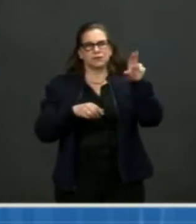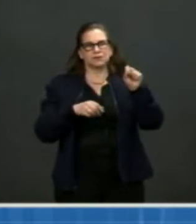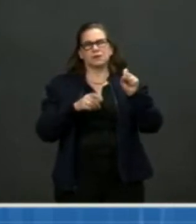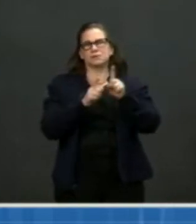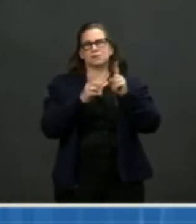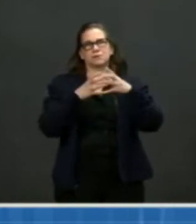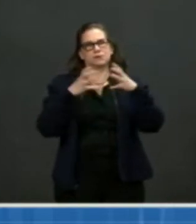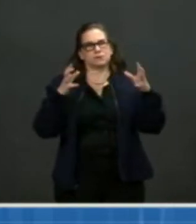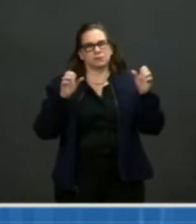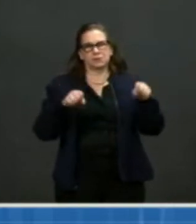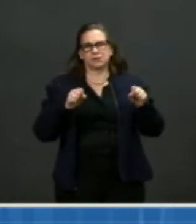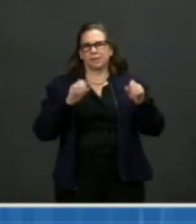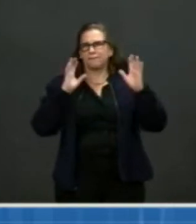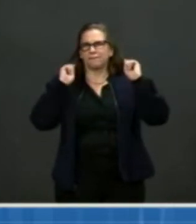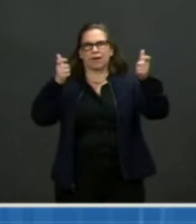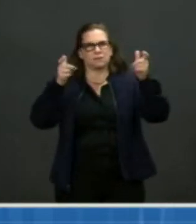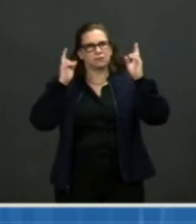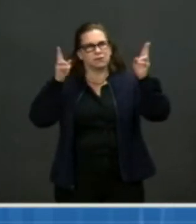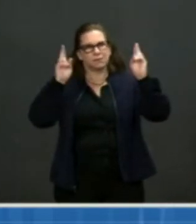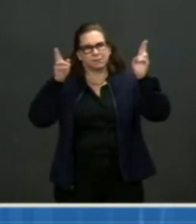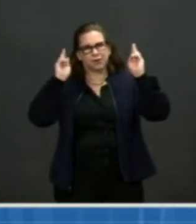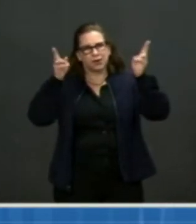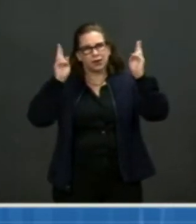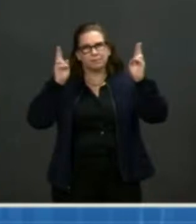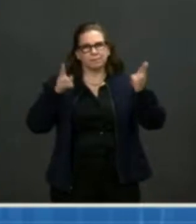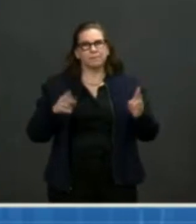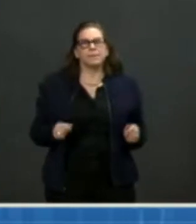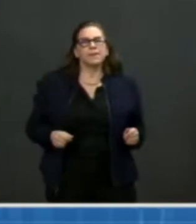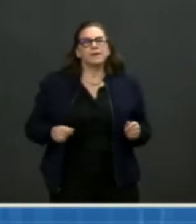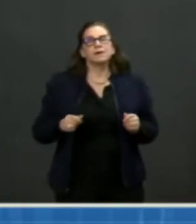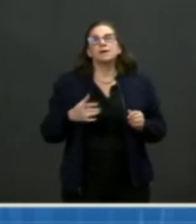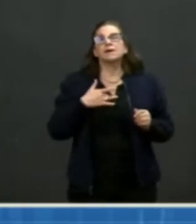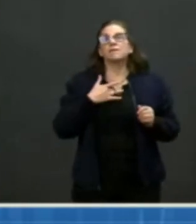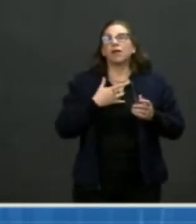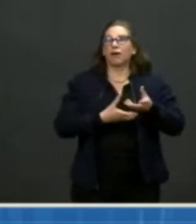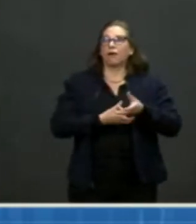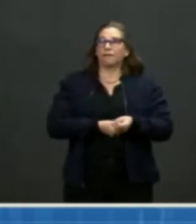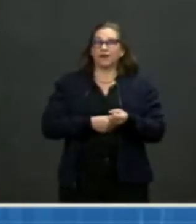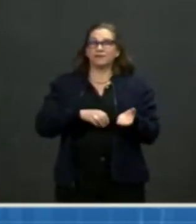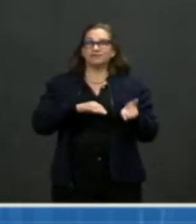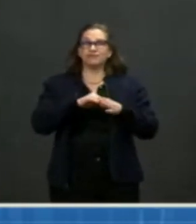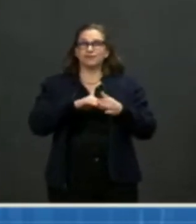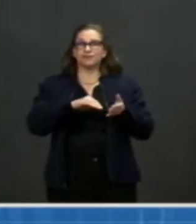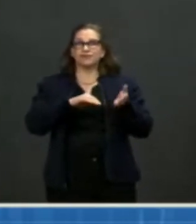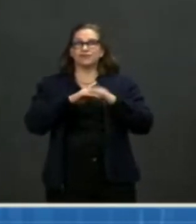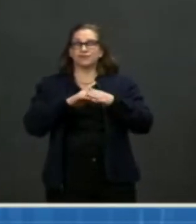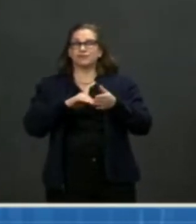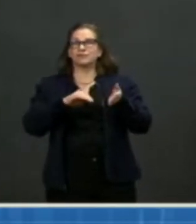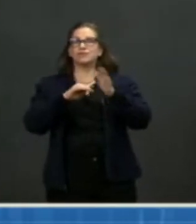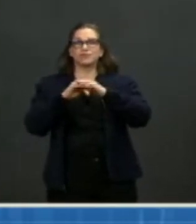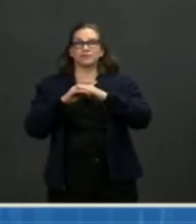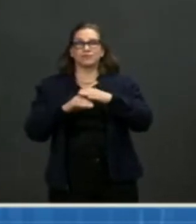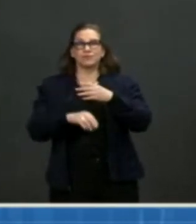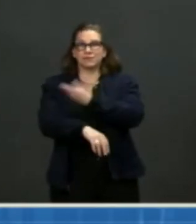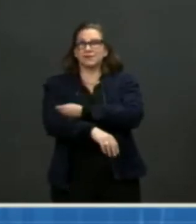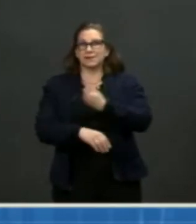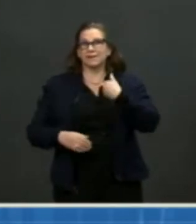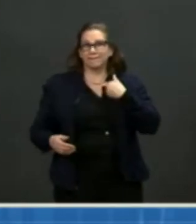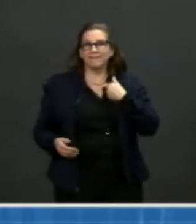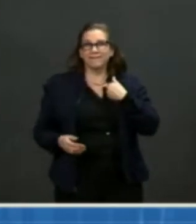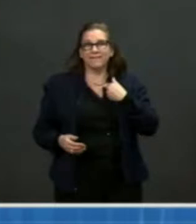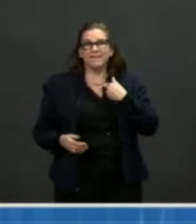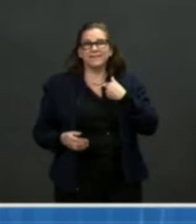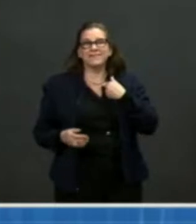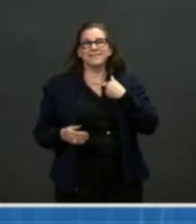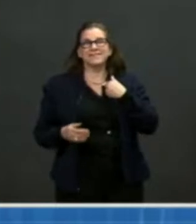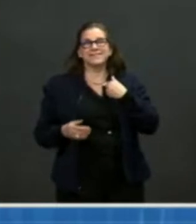get confidence in our increased supply, the more flexibility that gives us for different events down the